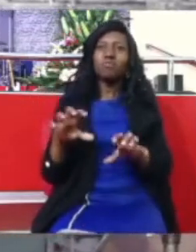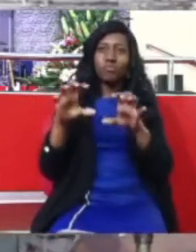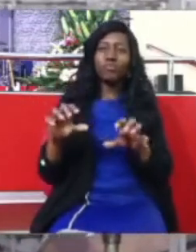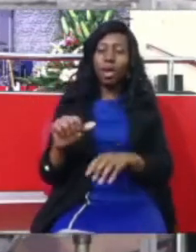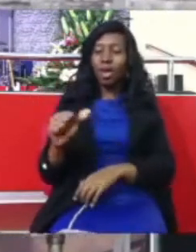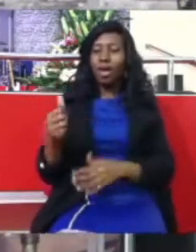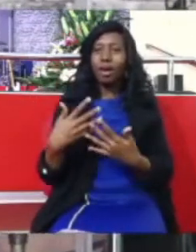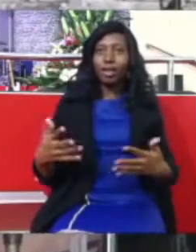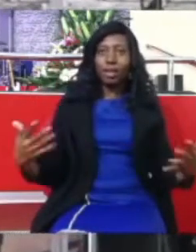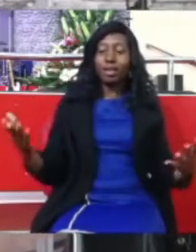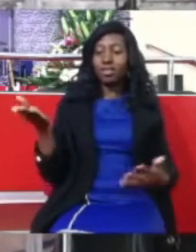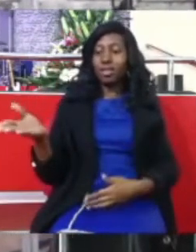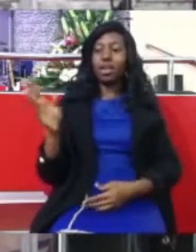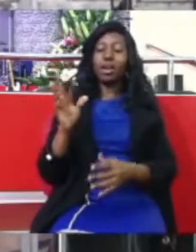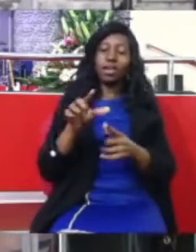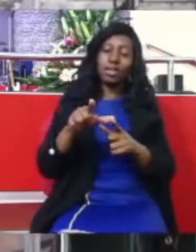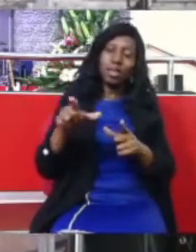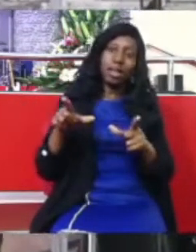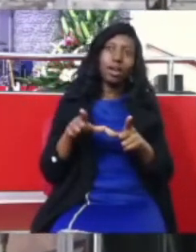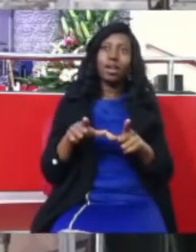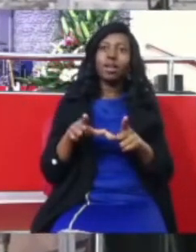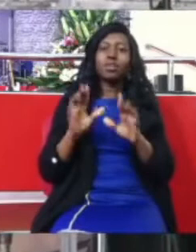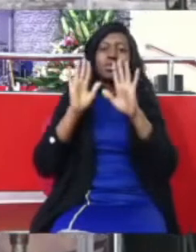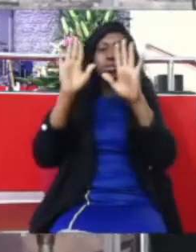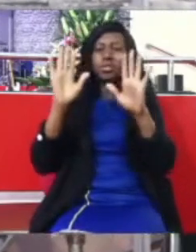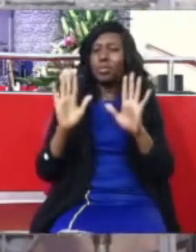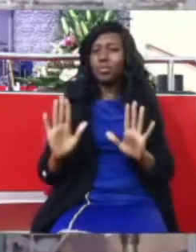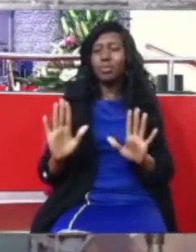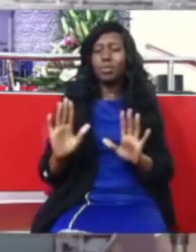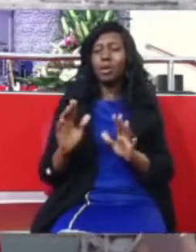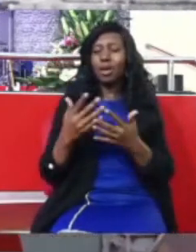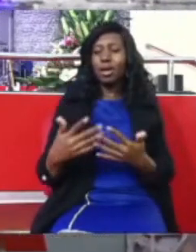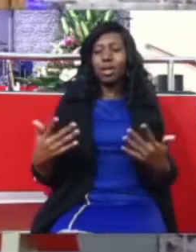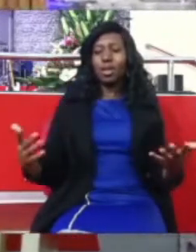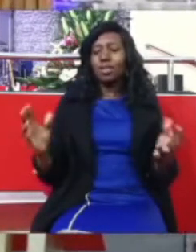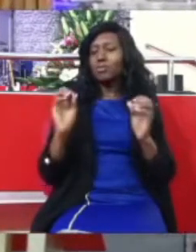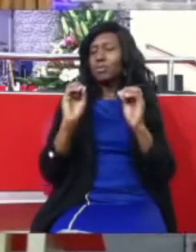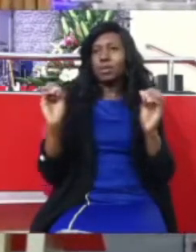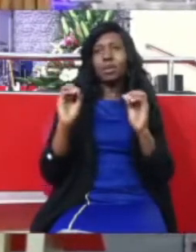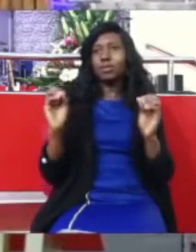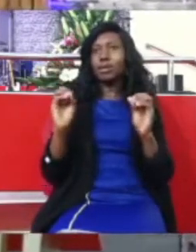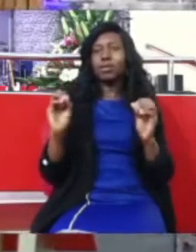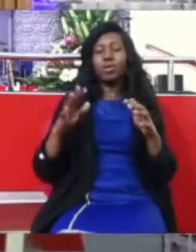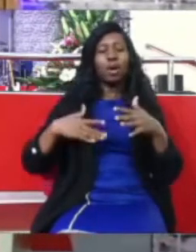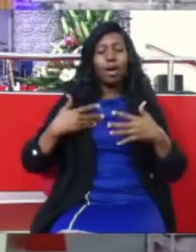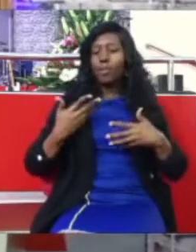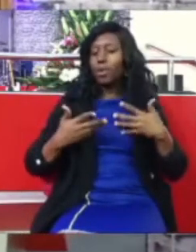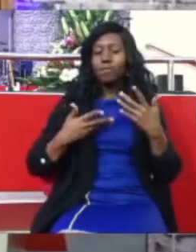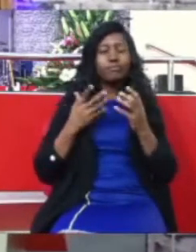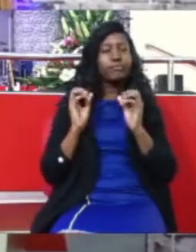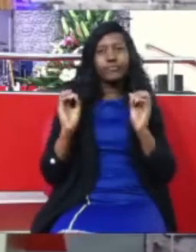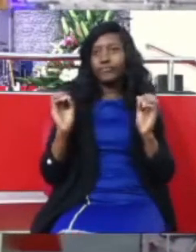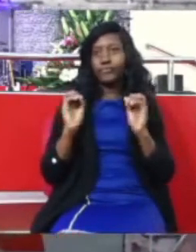was not anything of importance, really, that they could have taken home and been happy about. So they have